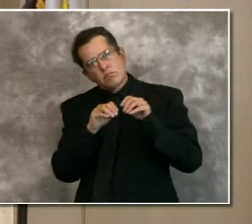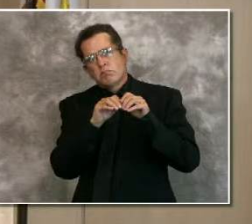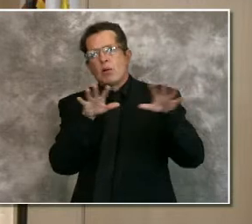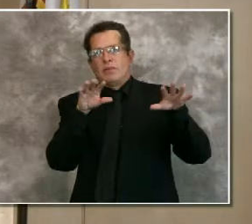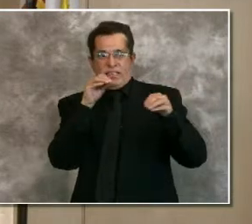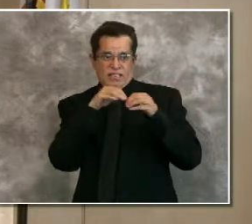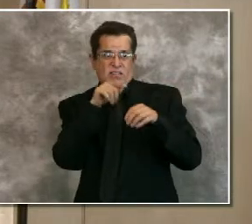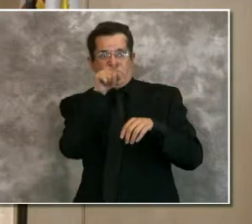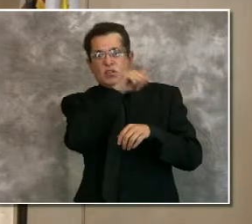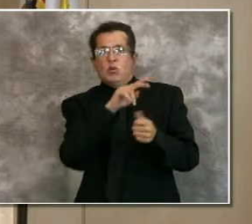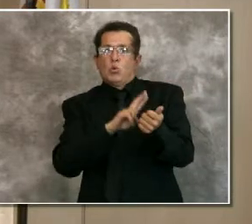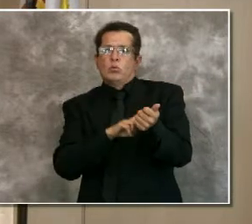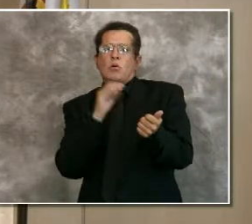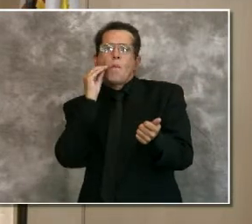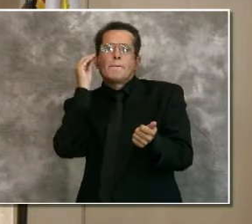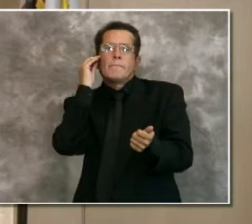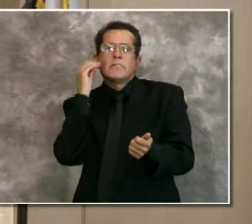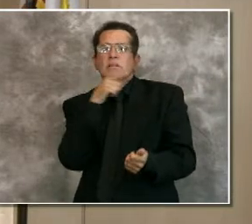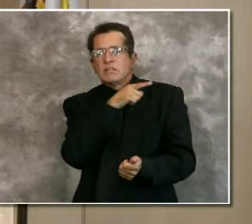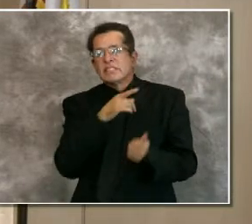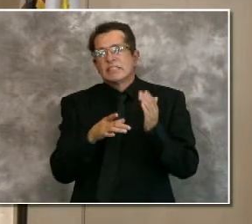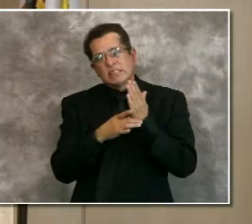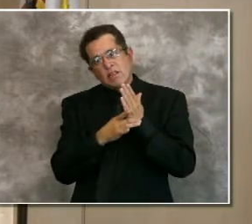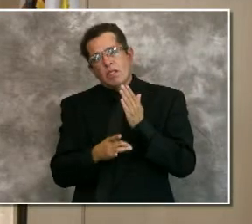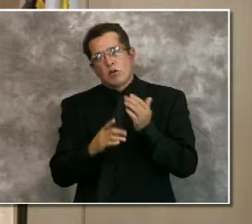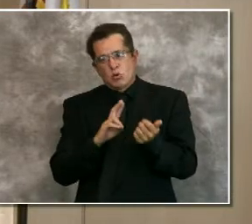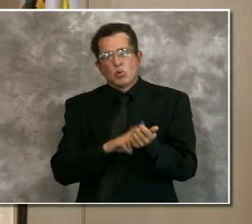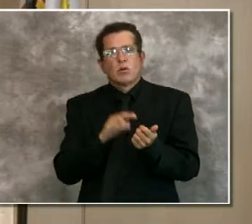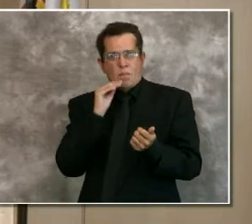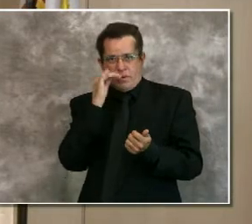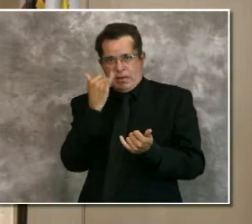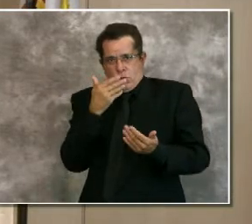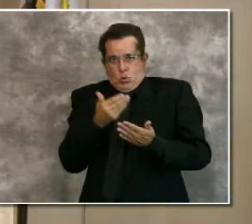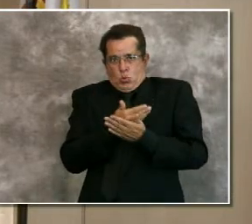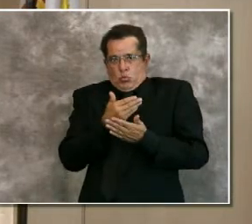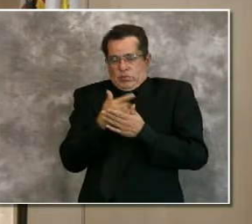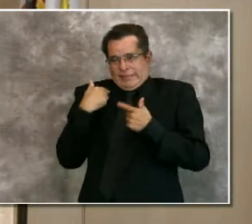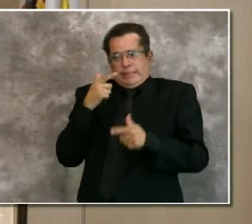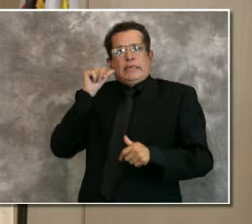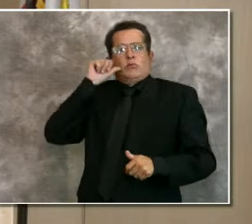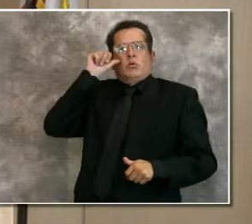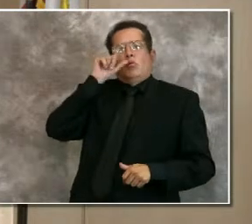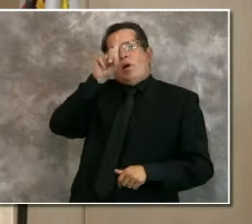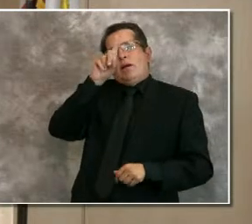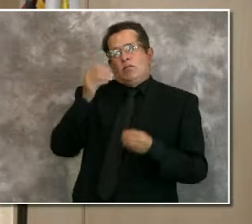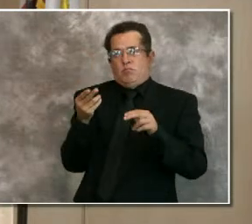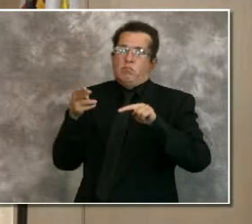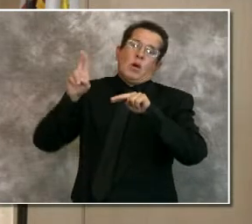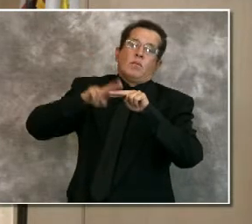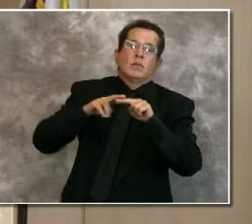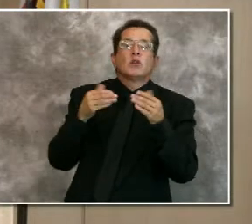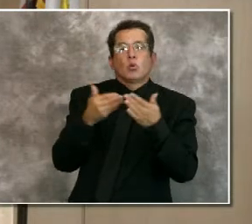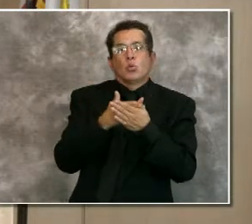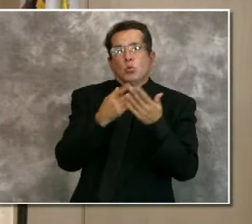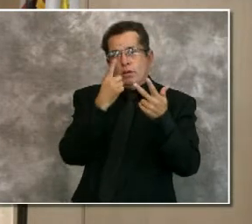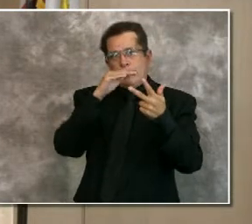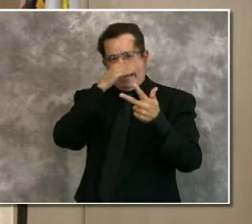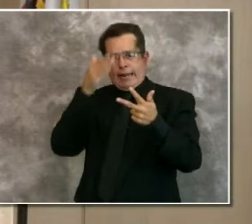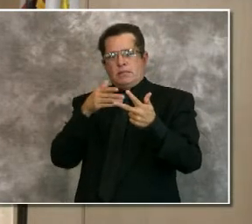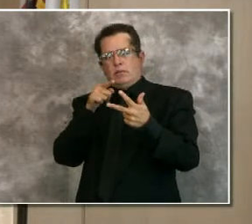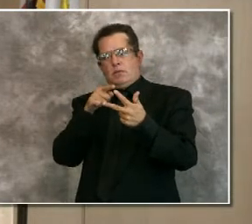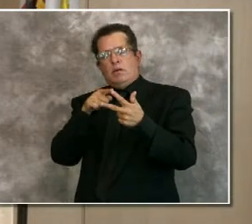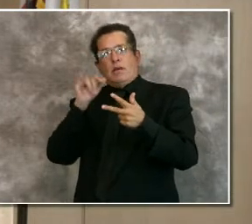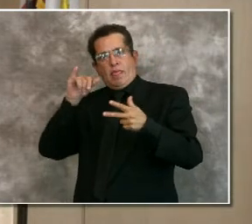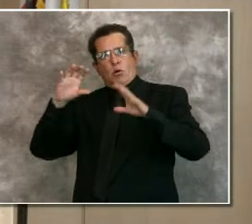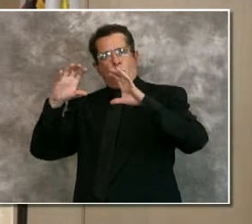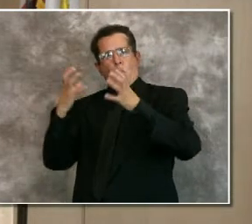in skilled nursing facilities. We've had 1 new outbreak reported since yesterday. The next category